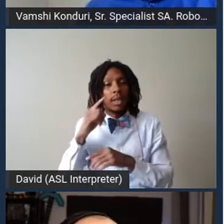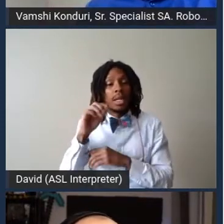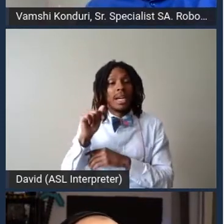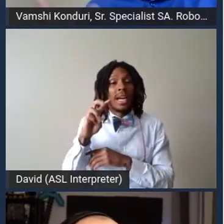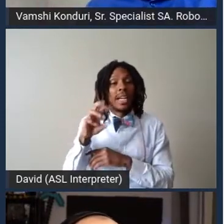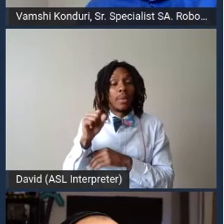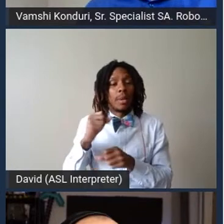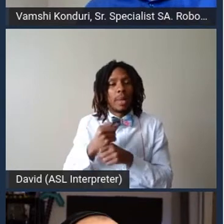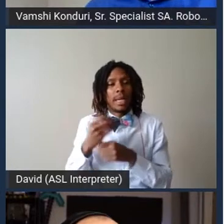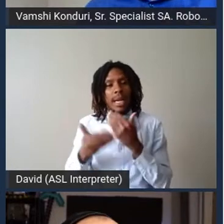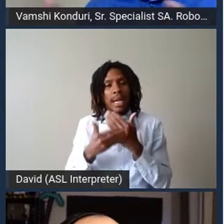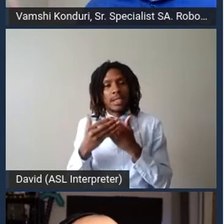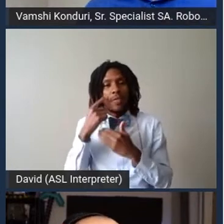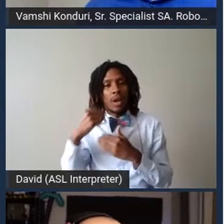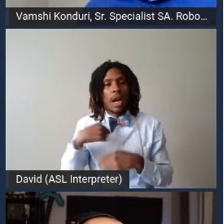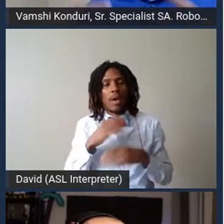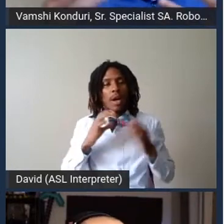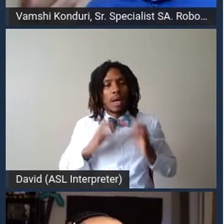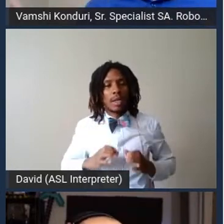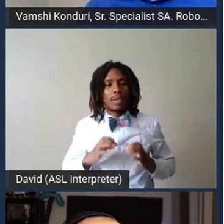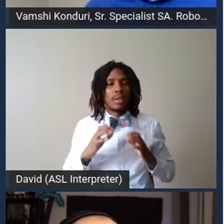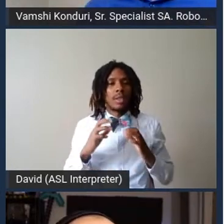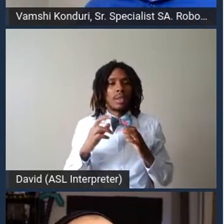it easier for our customers to build,